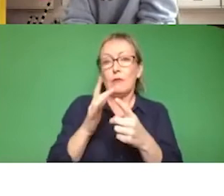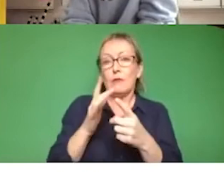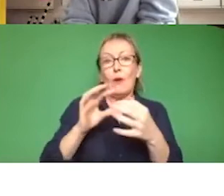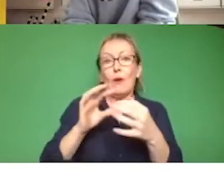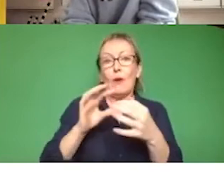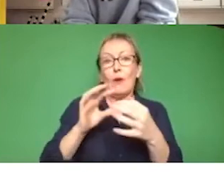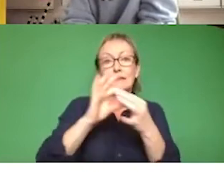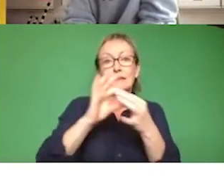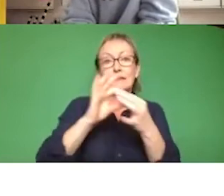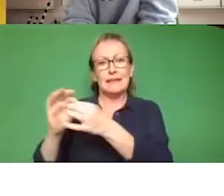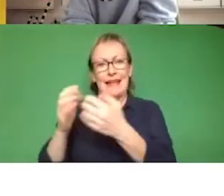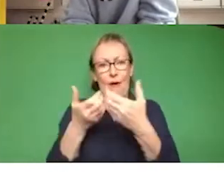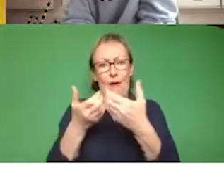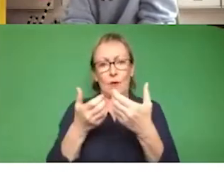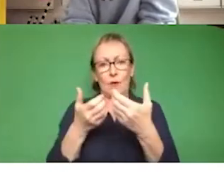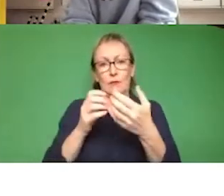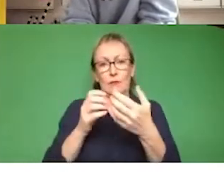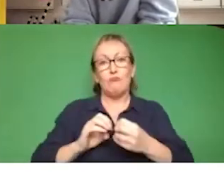more practical sense as well.